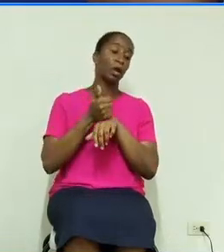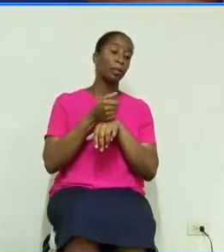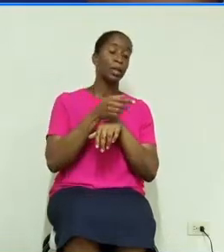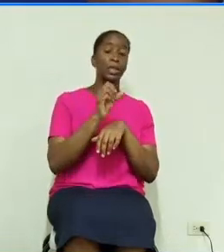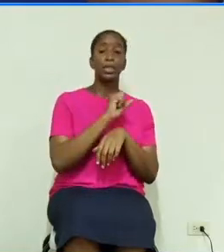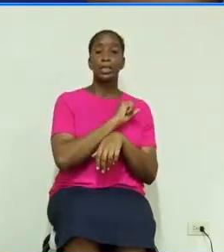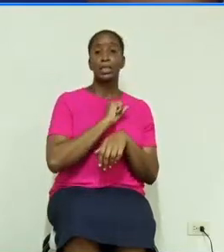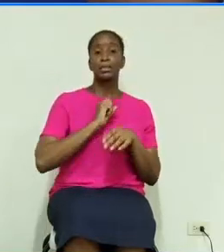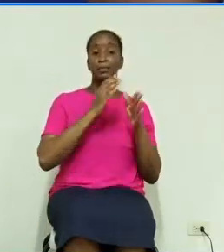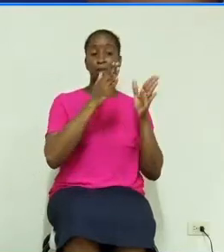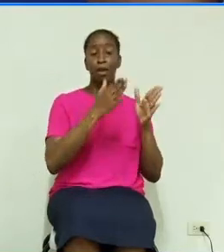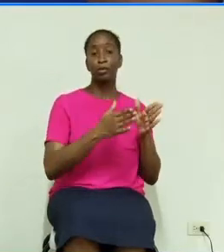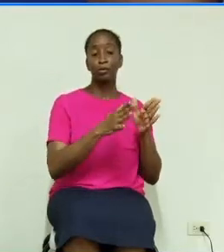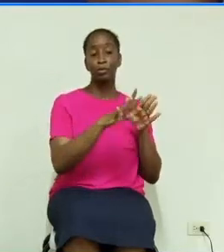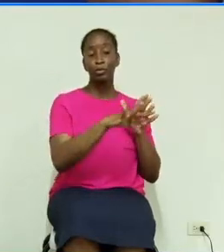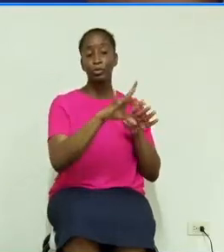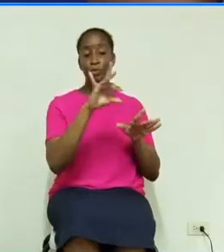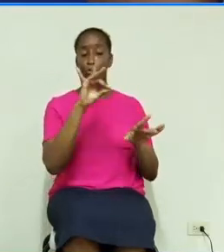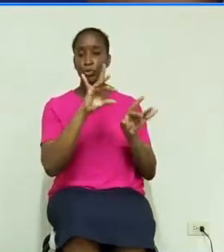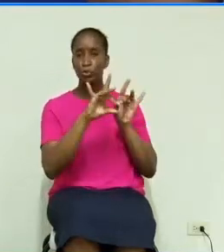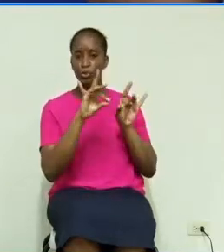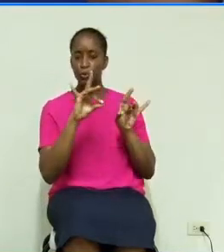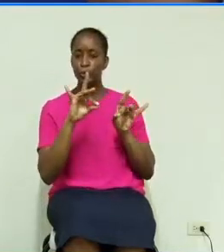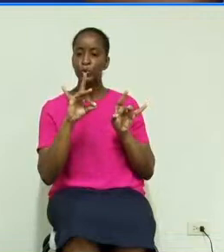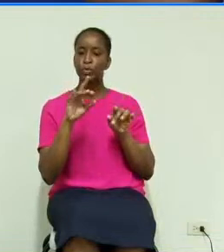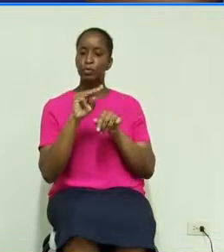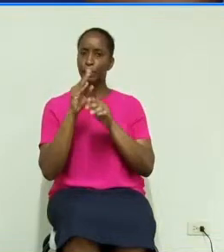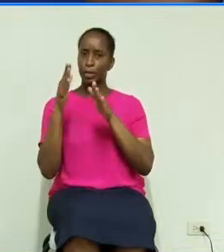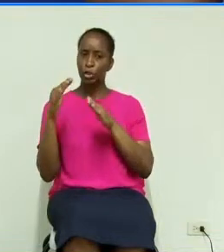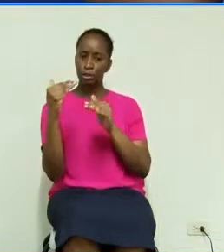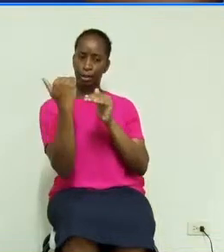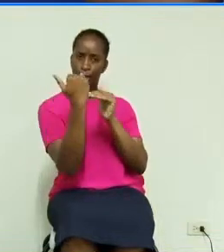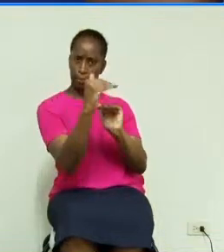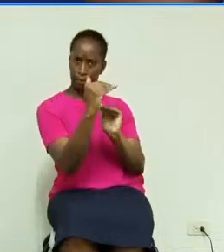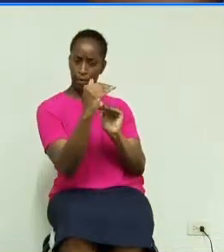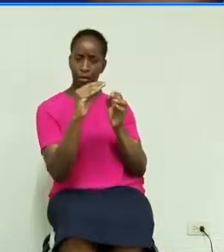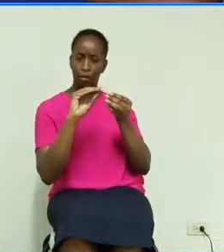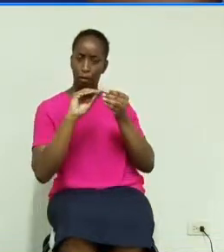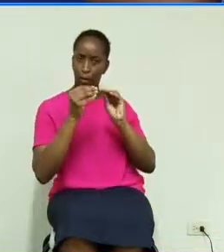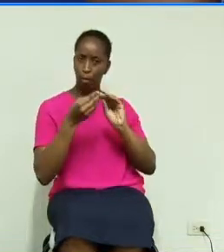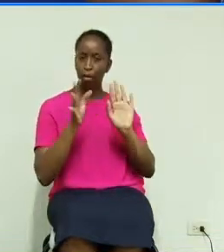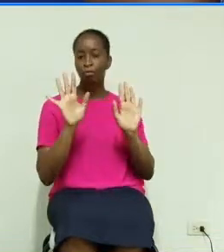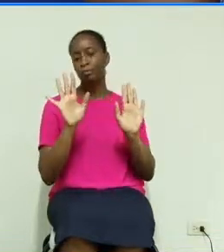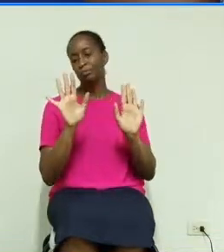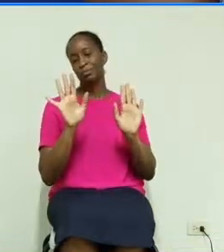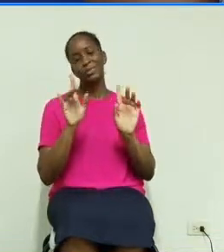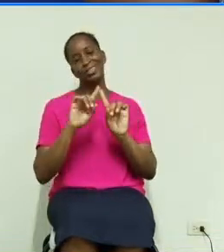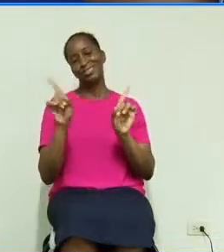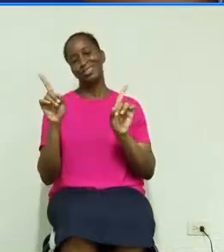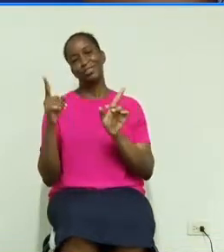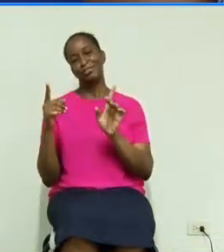And I'm not saying that that's my suggestion either. I'm just saying that there may be other questions that can arise, but I don't see